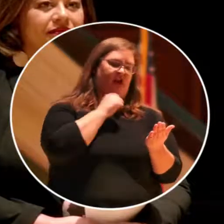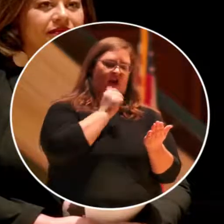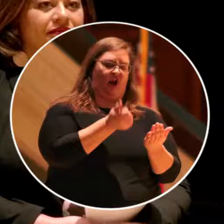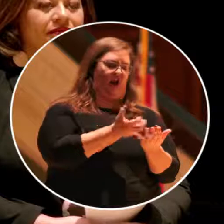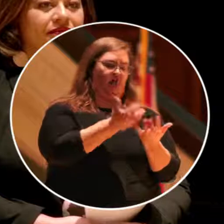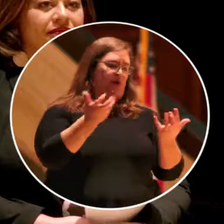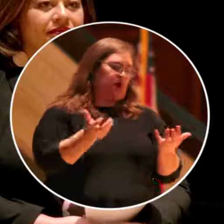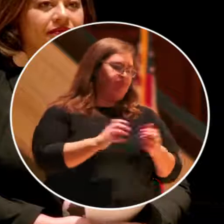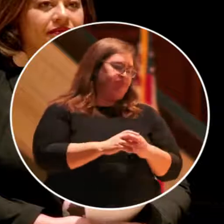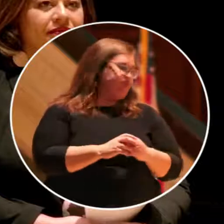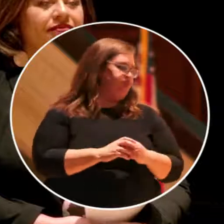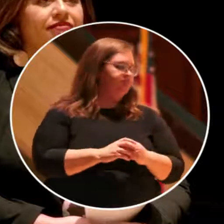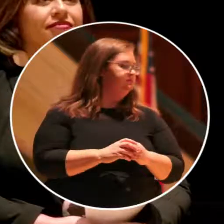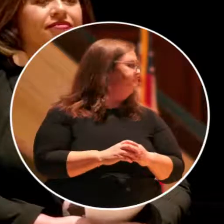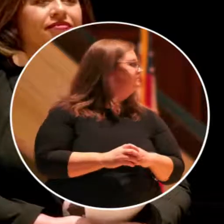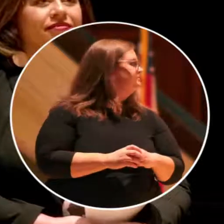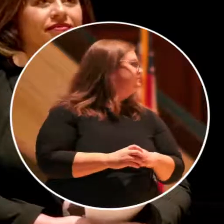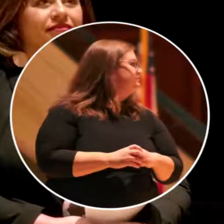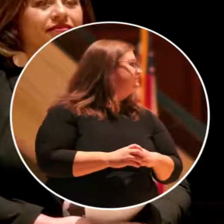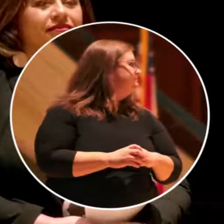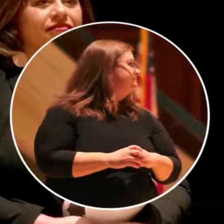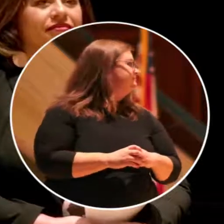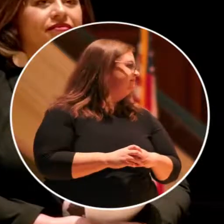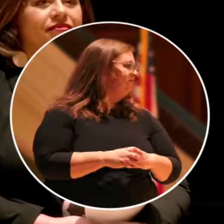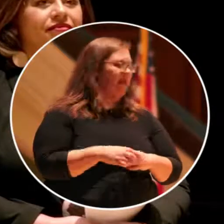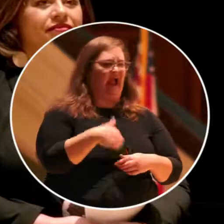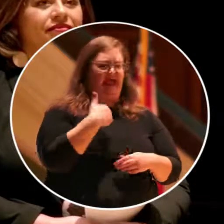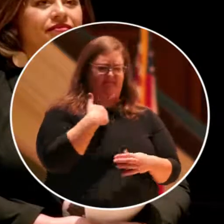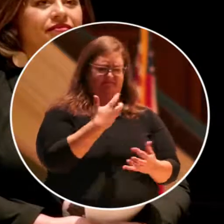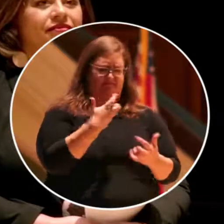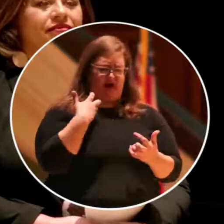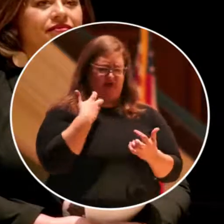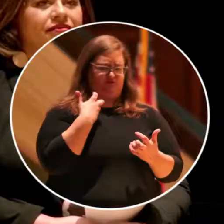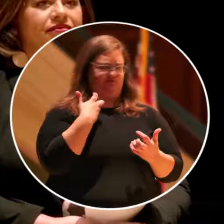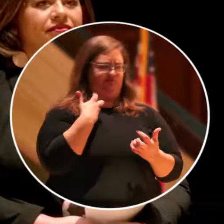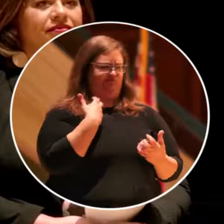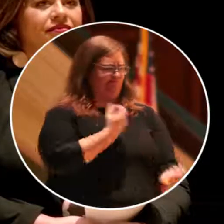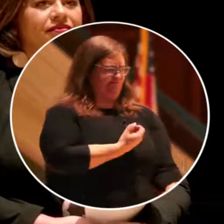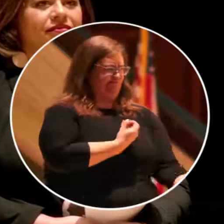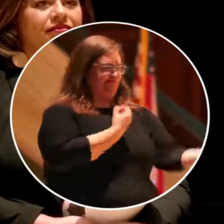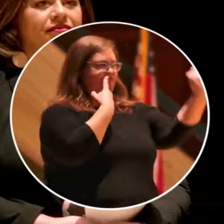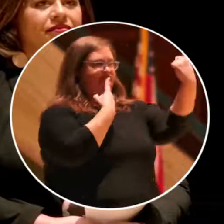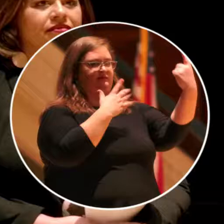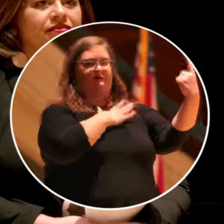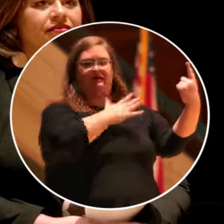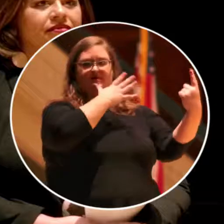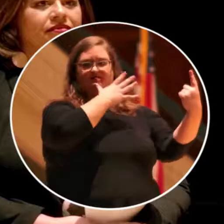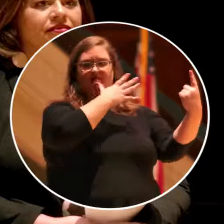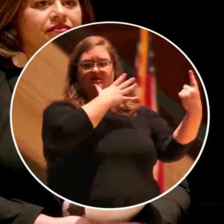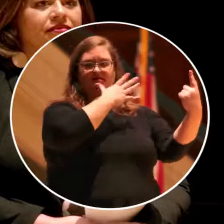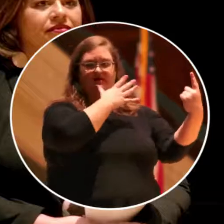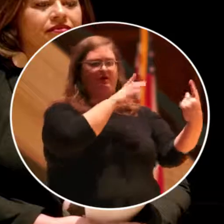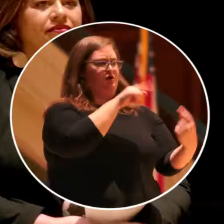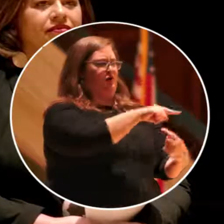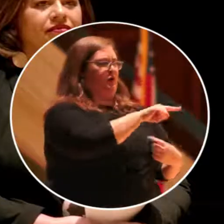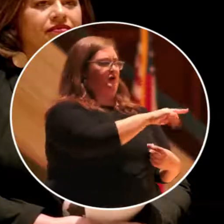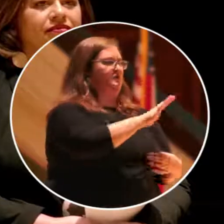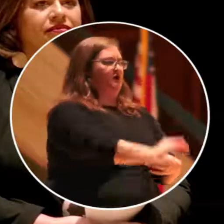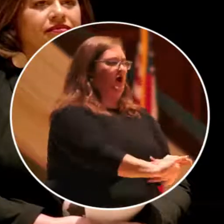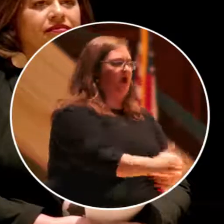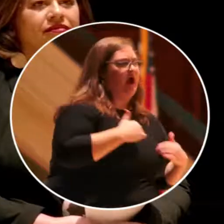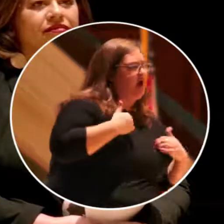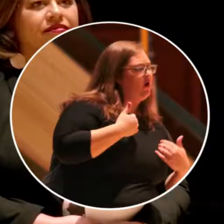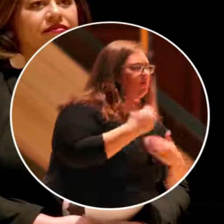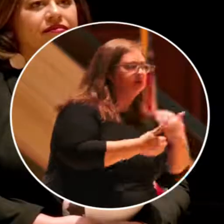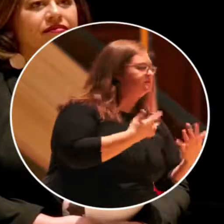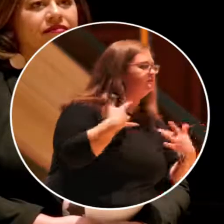the blue lines. I wanted to find my mother, but instead, all I found was a